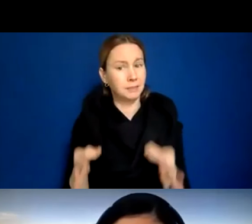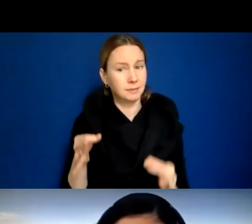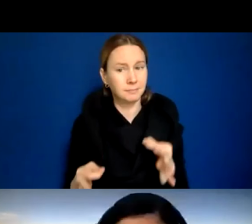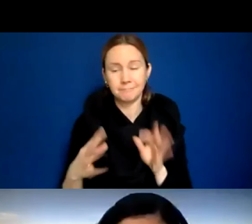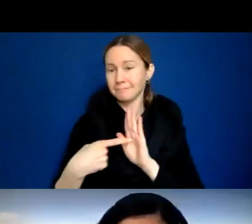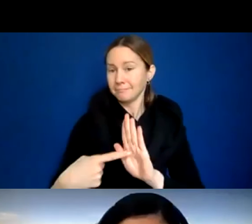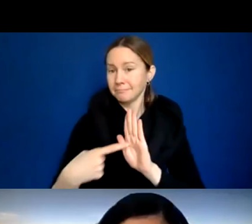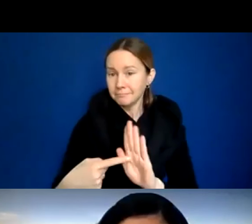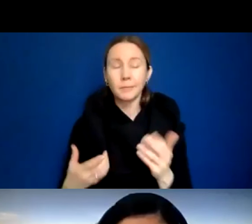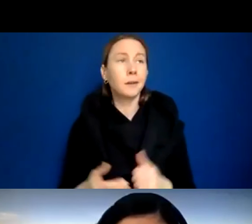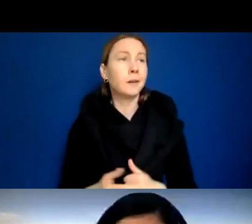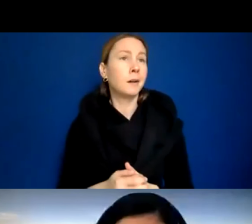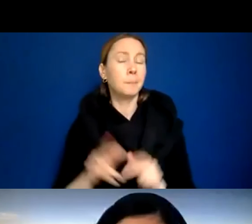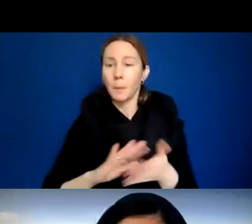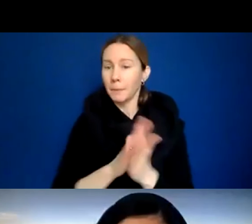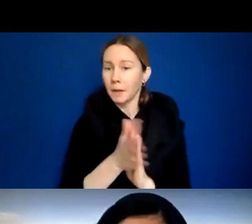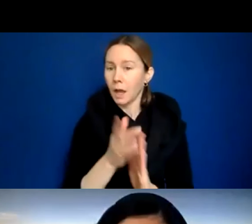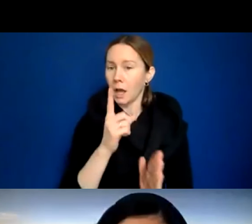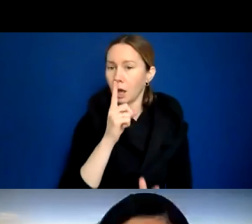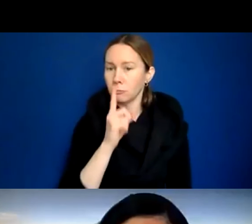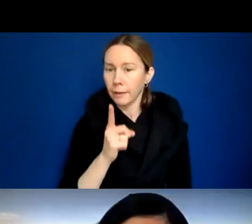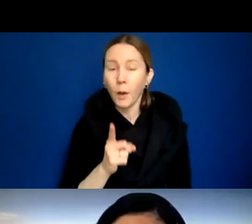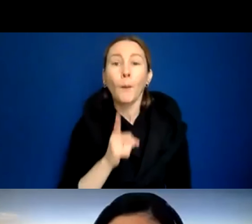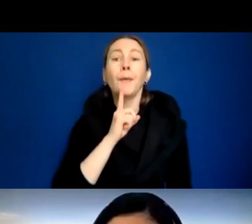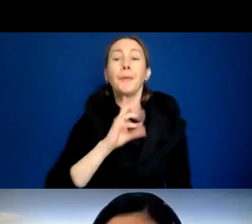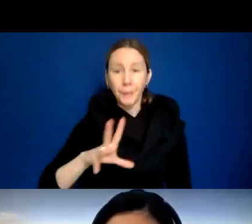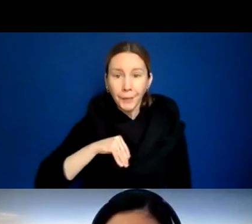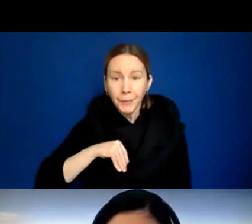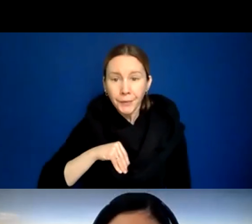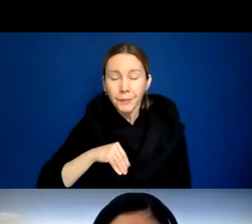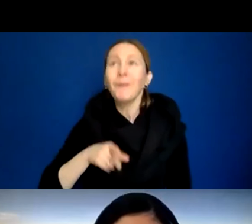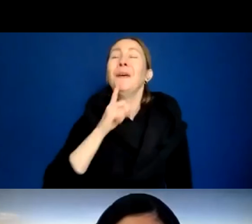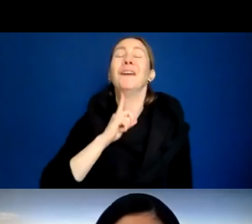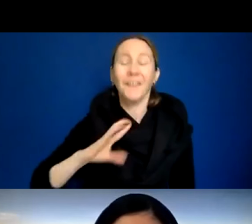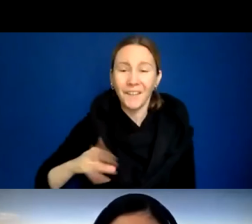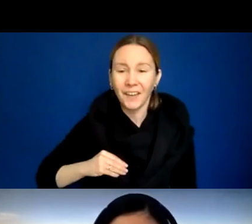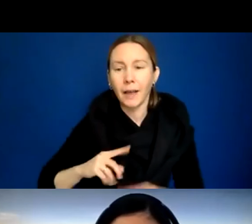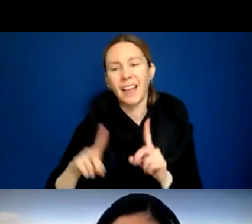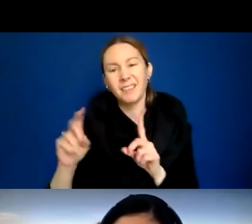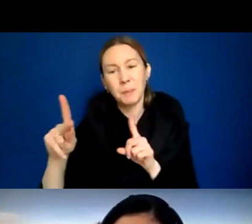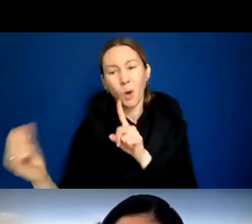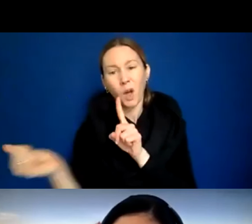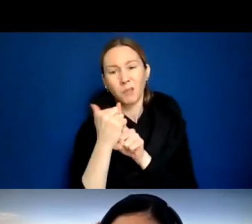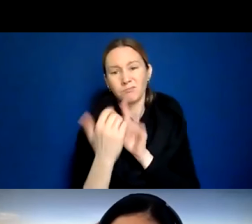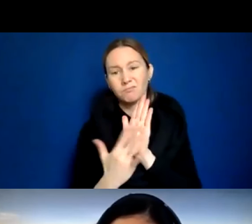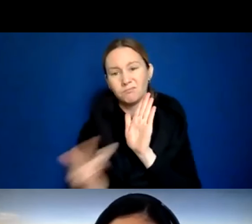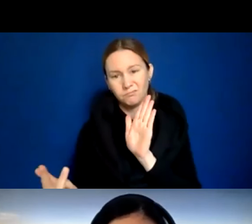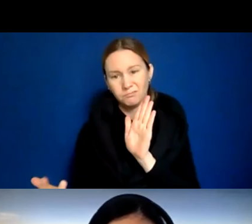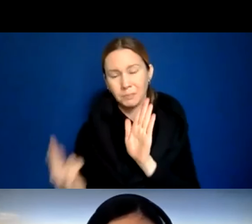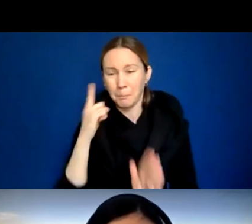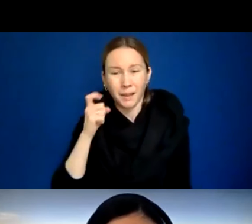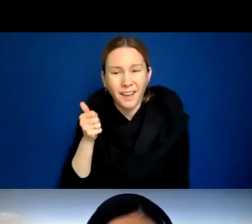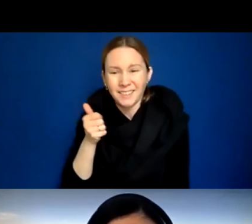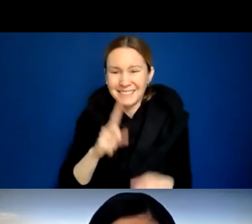some people can become very gullible, and then they are the victims of scam, right? Because they cannot discern if this is a person who's trying to help them